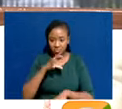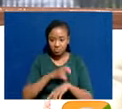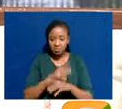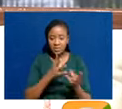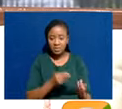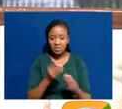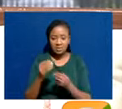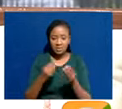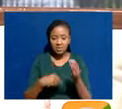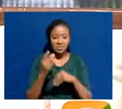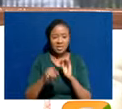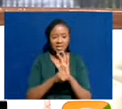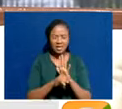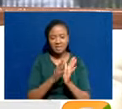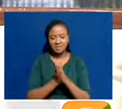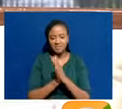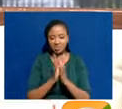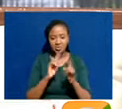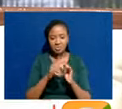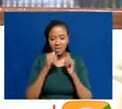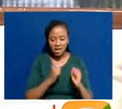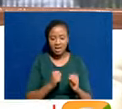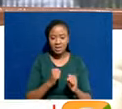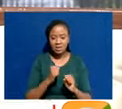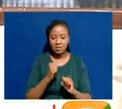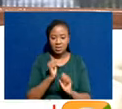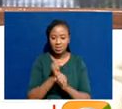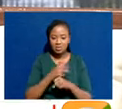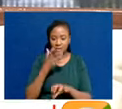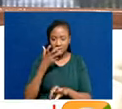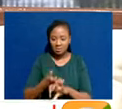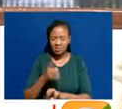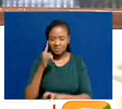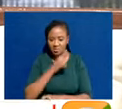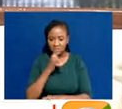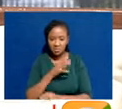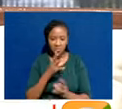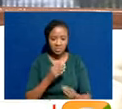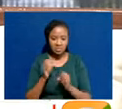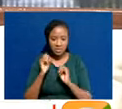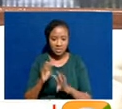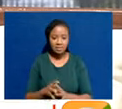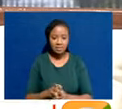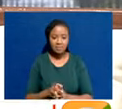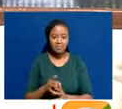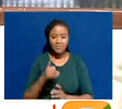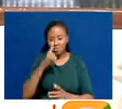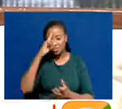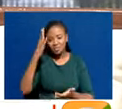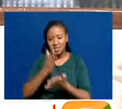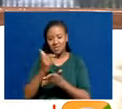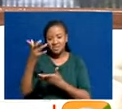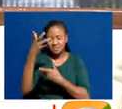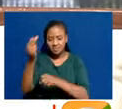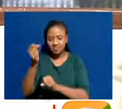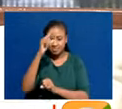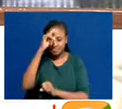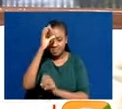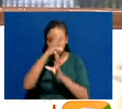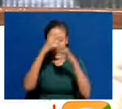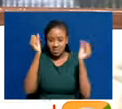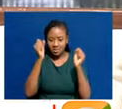negative story. And he's had to make hard decisions, Let's believe in what the president is. And I gave the example that no one asks